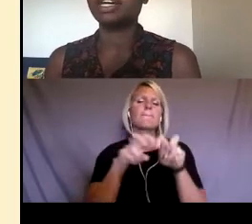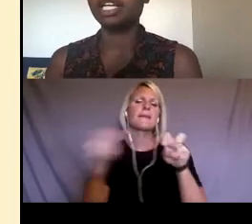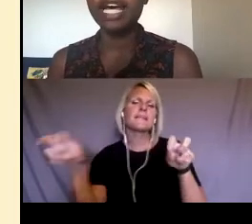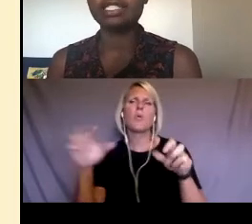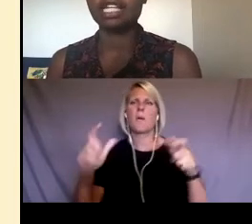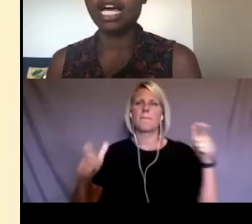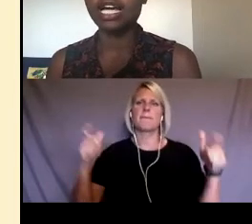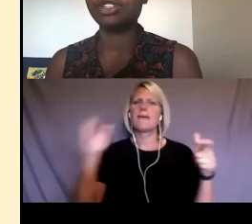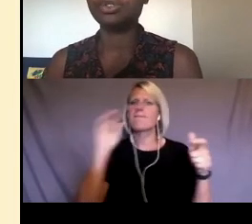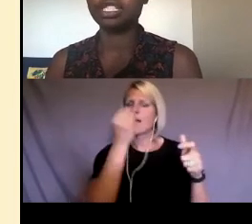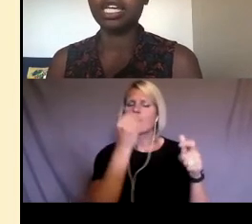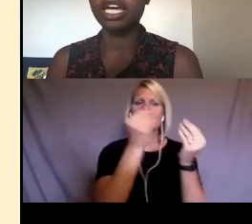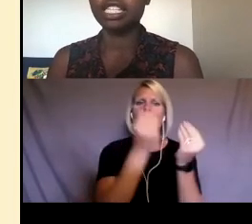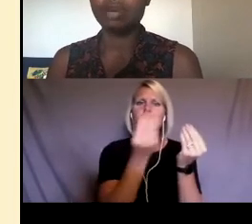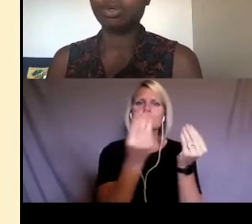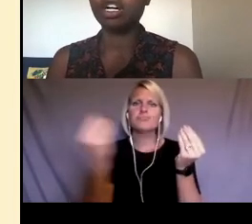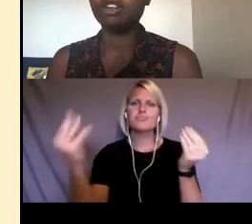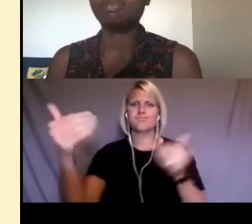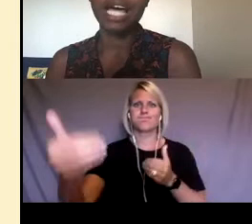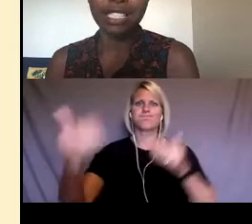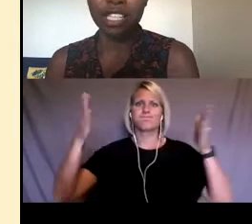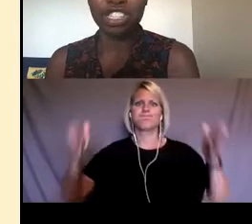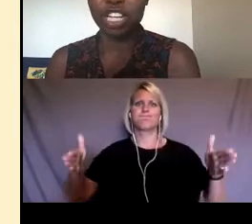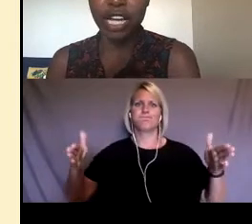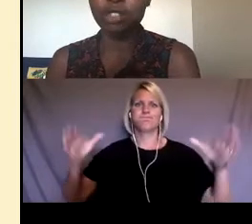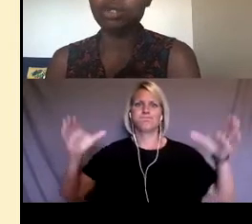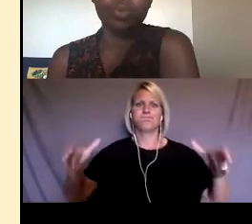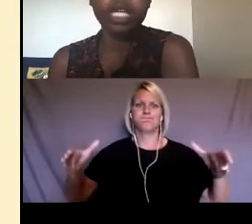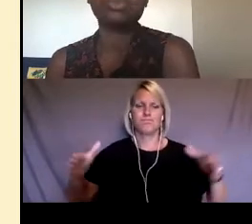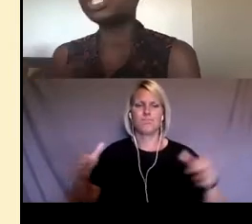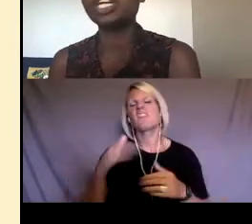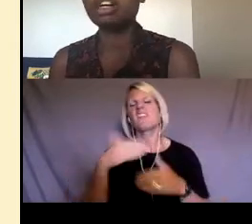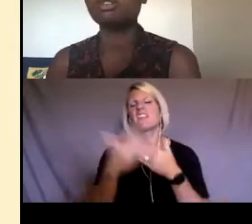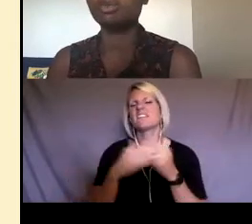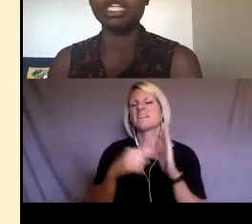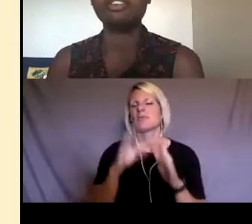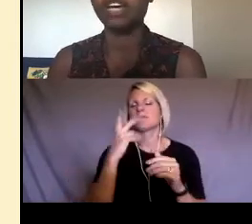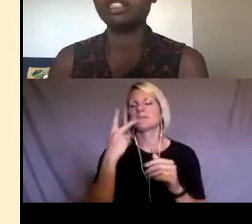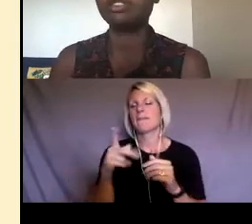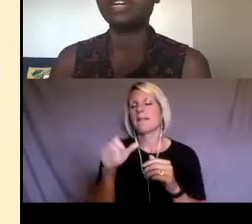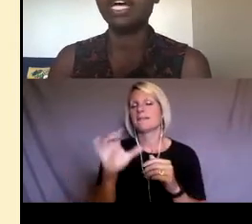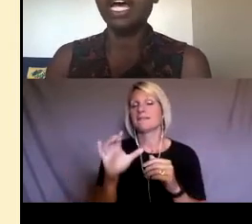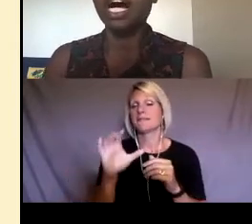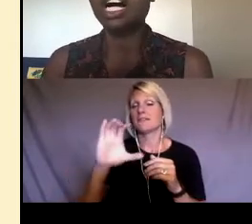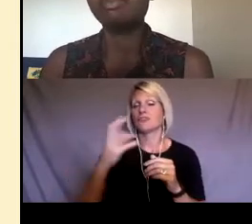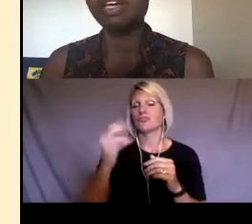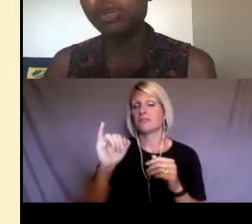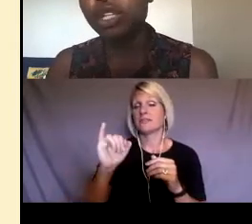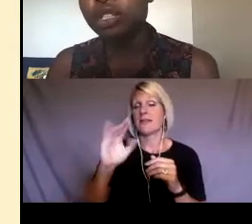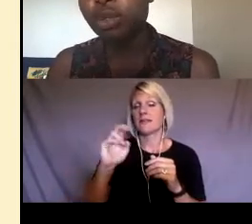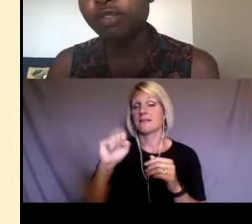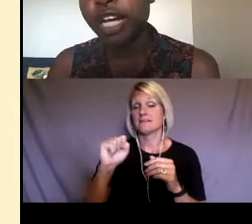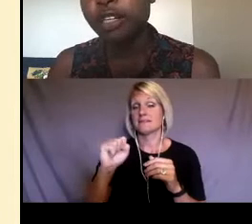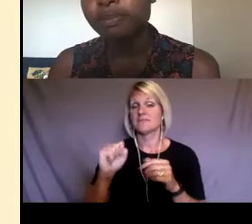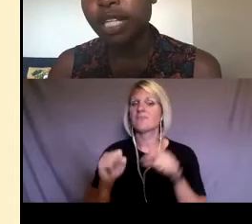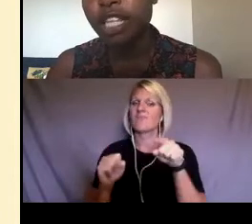And on the next slide, you'll see an example of plastic chicanes, which can also be really effective. If you look